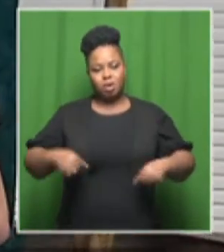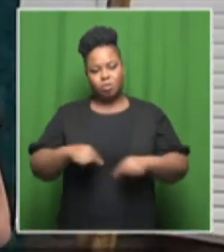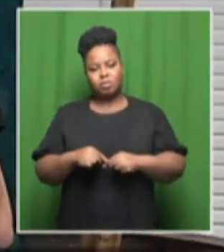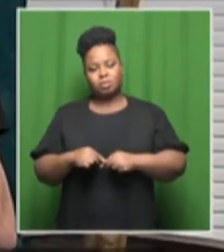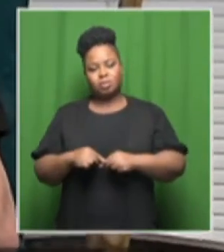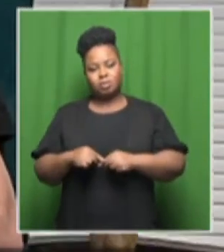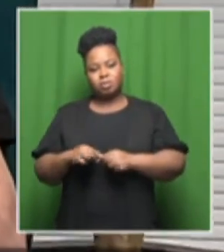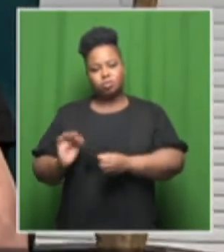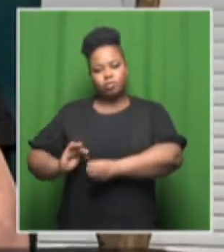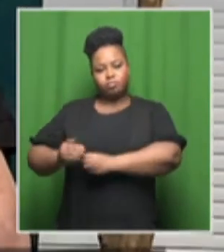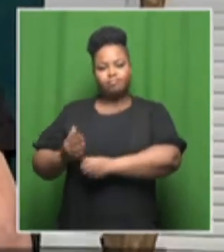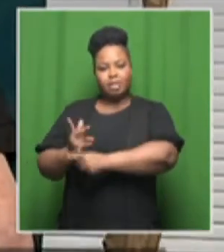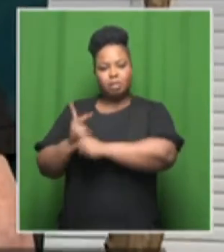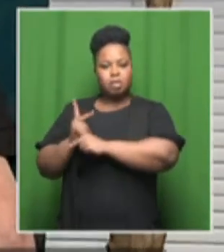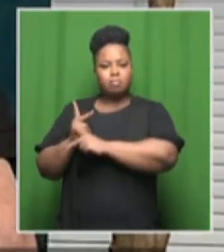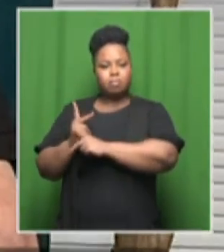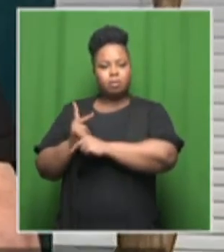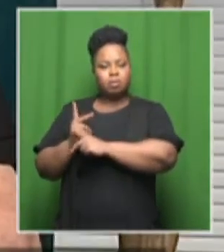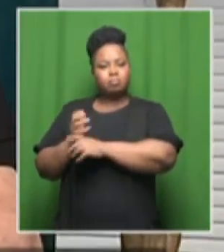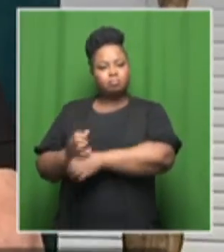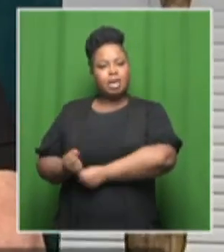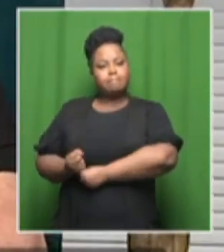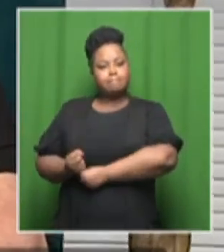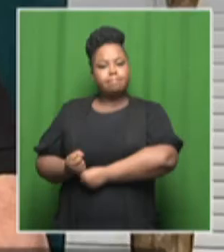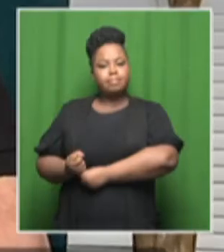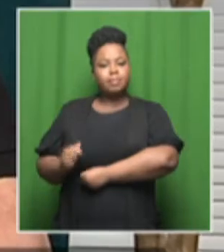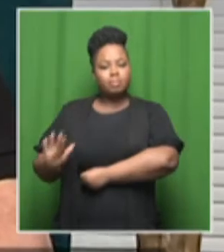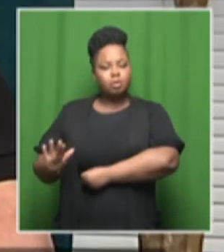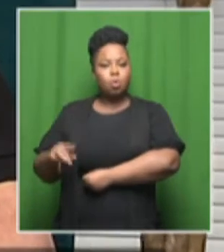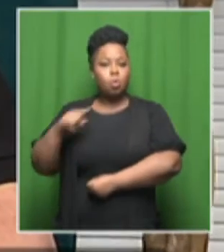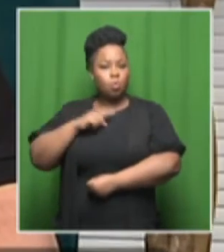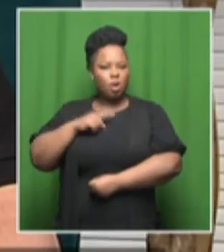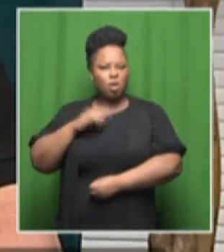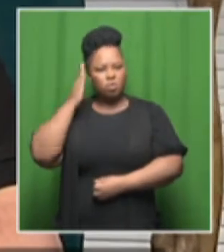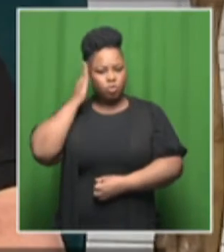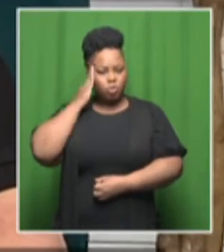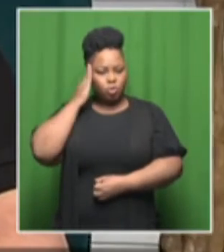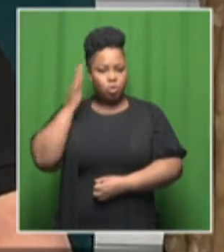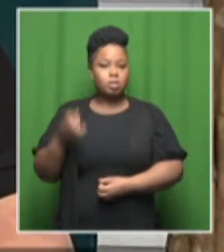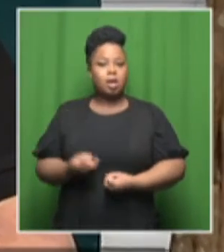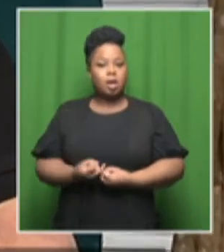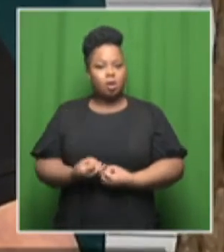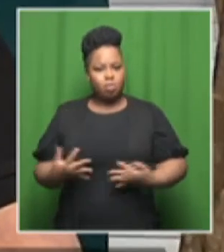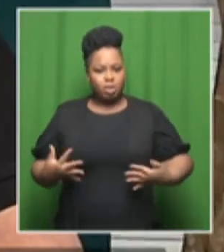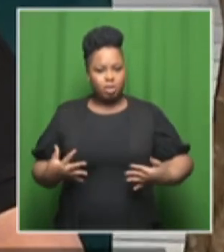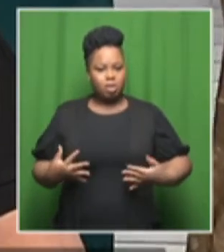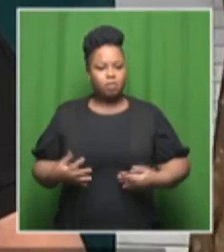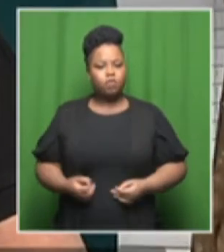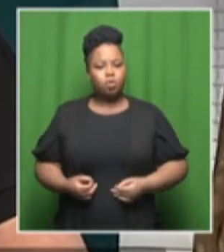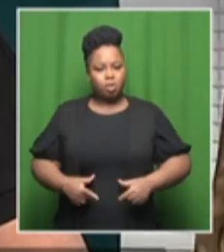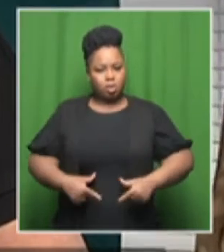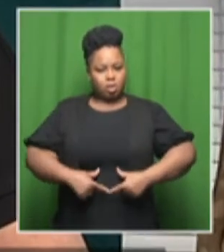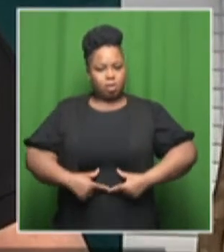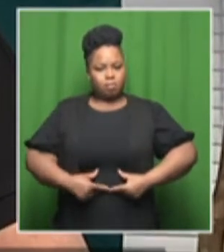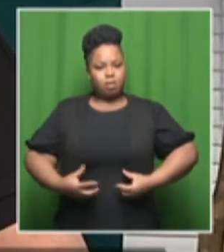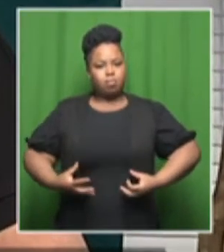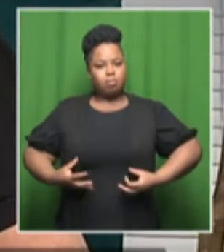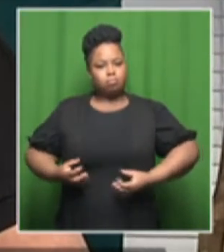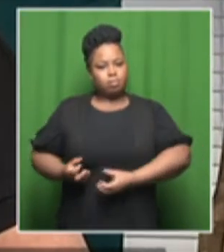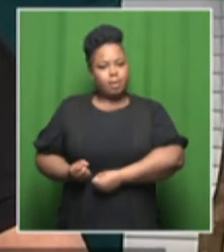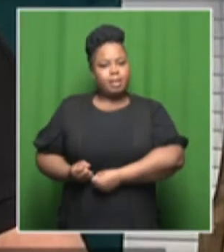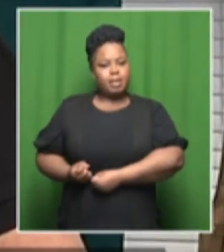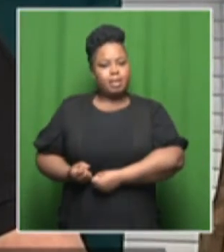frozen. Yeah. And the reason for that is because we know how many embryos potentially we can create